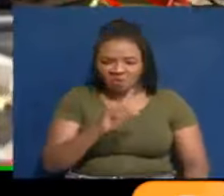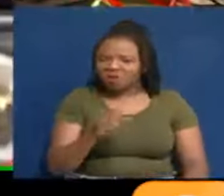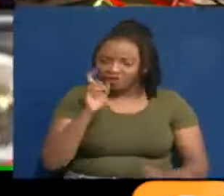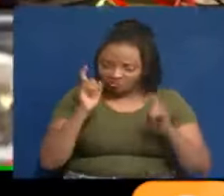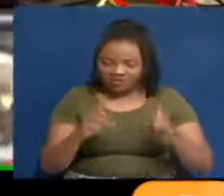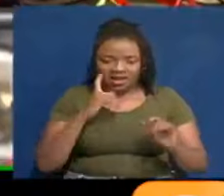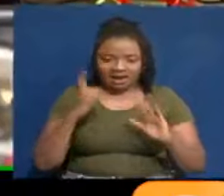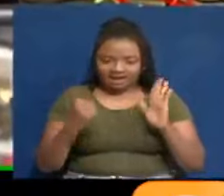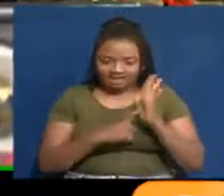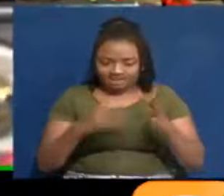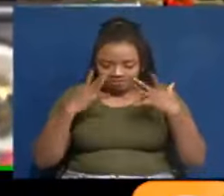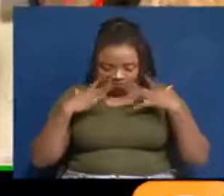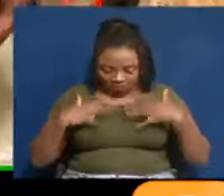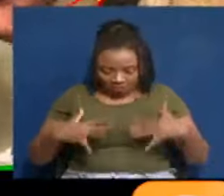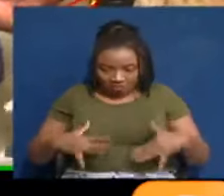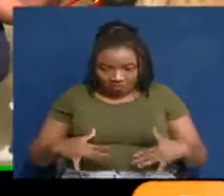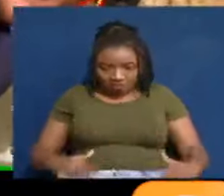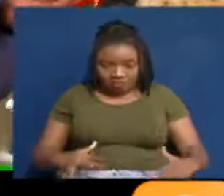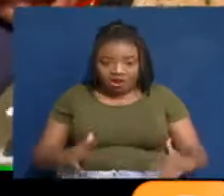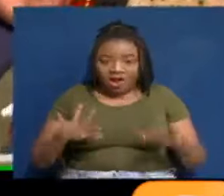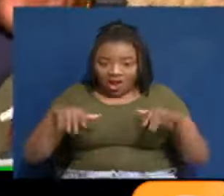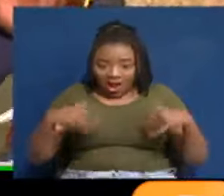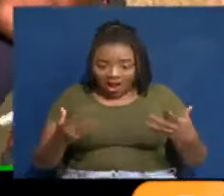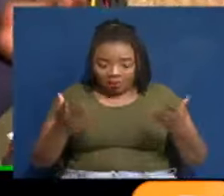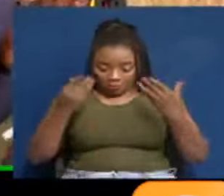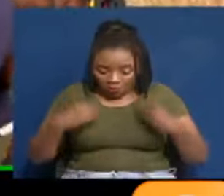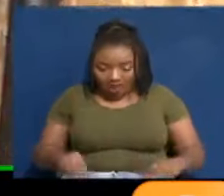to realize that you are employed to work